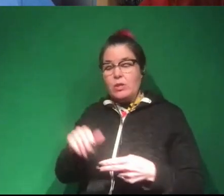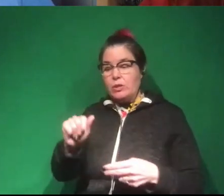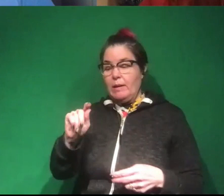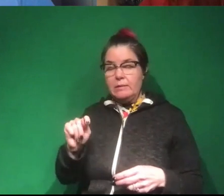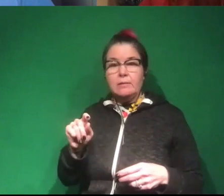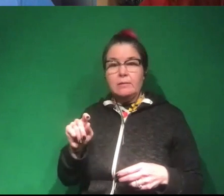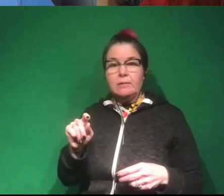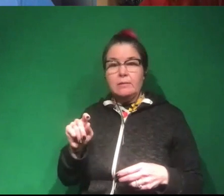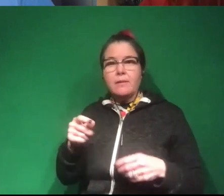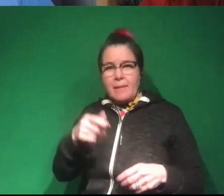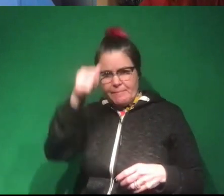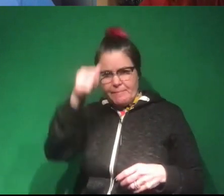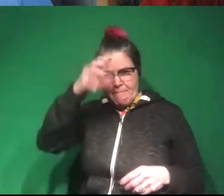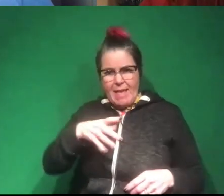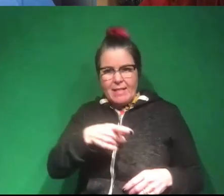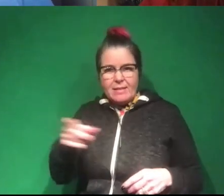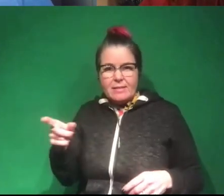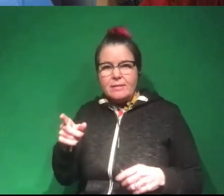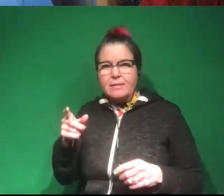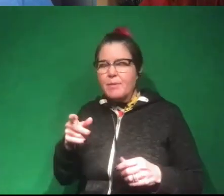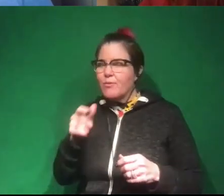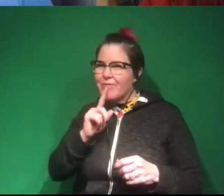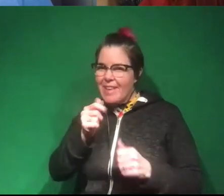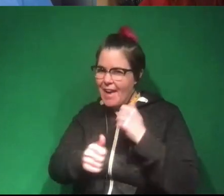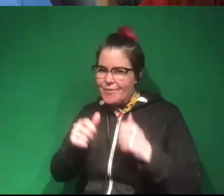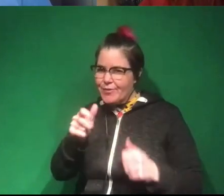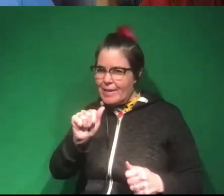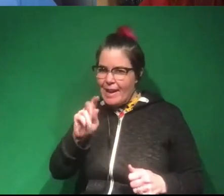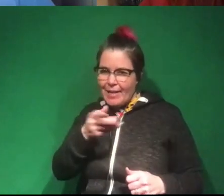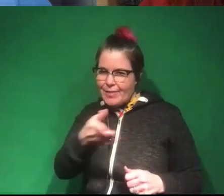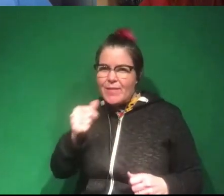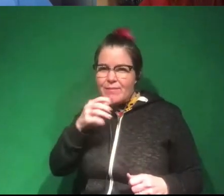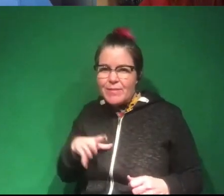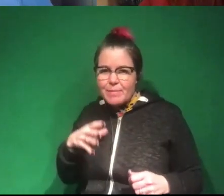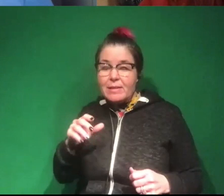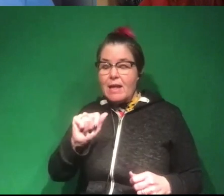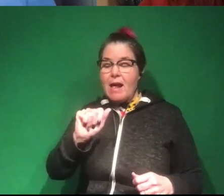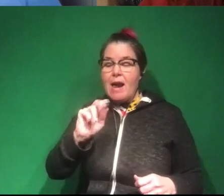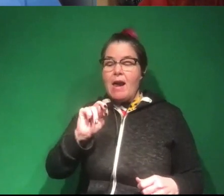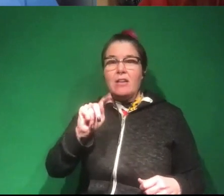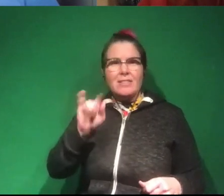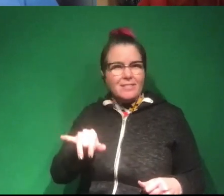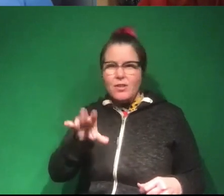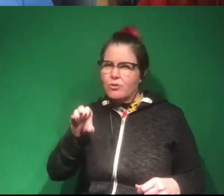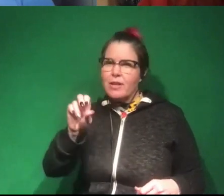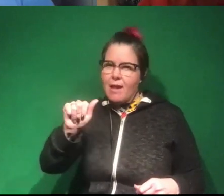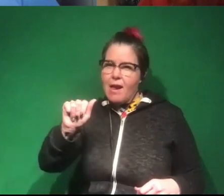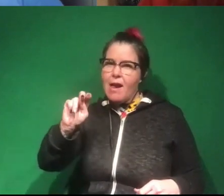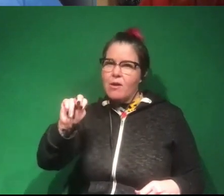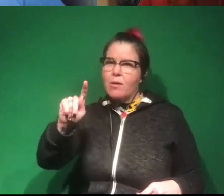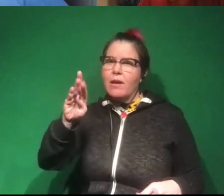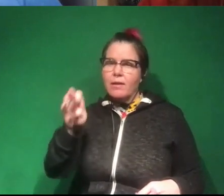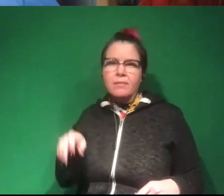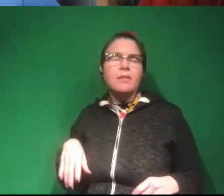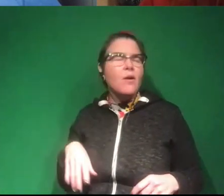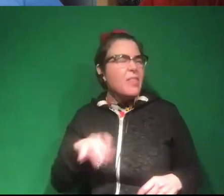times as males, and every single ant that you're looking at is a female. So instead of Antony, it should be like Antoinette. That's a common